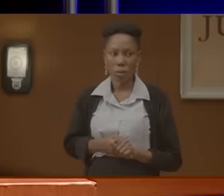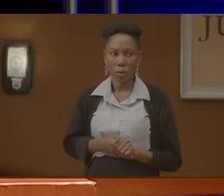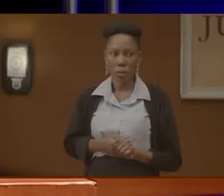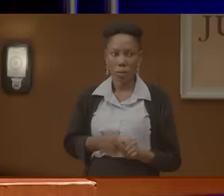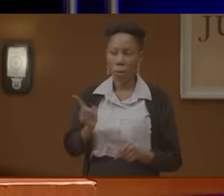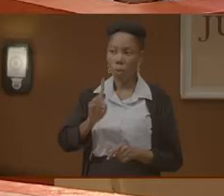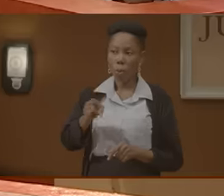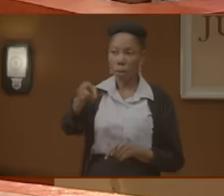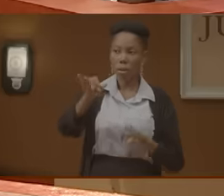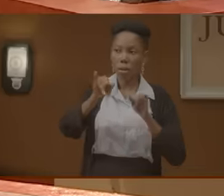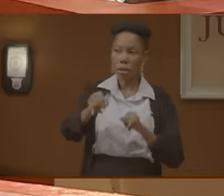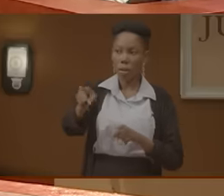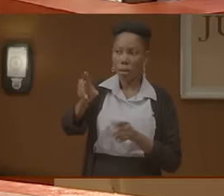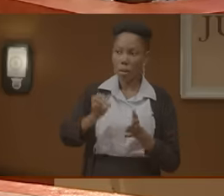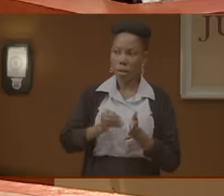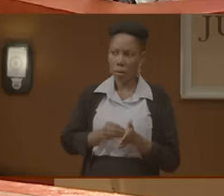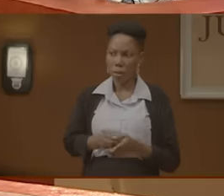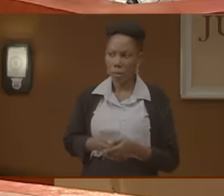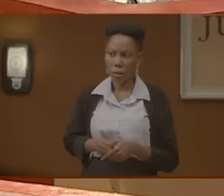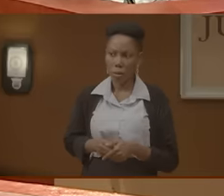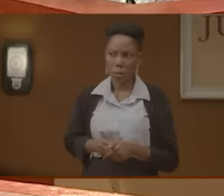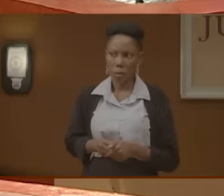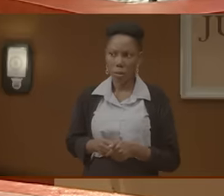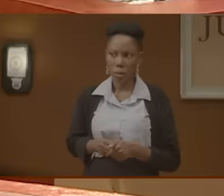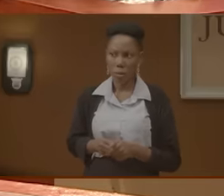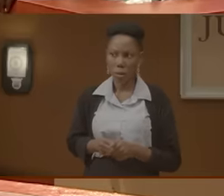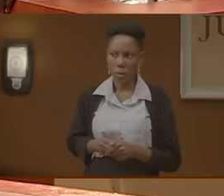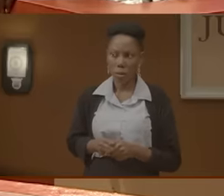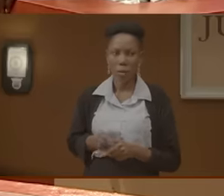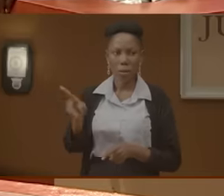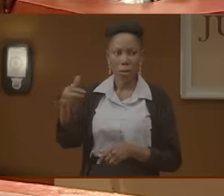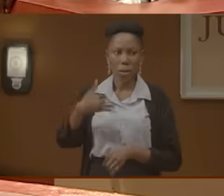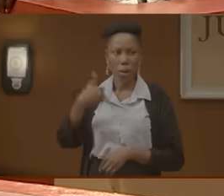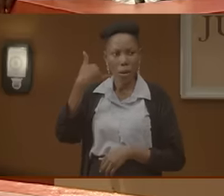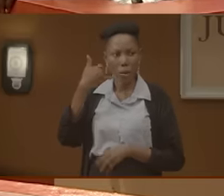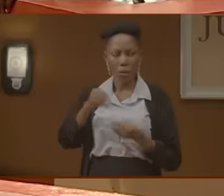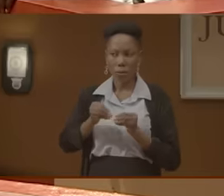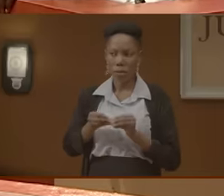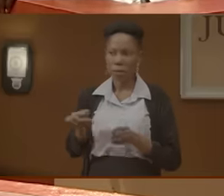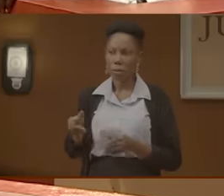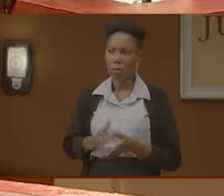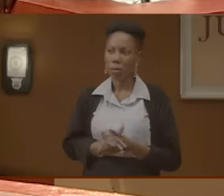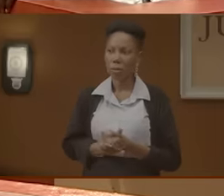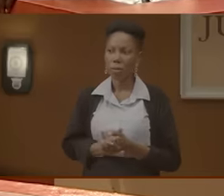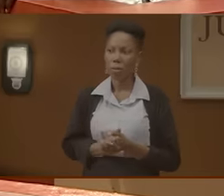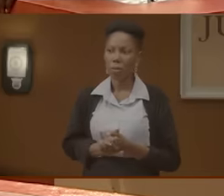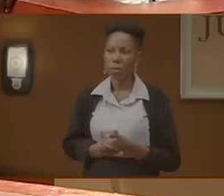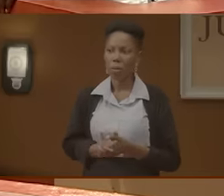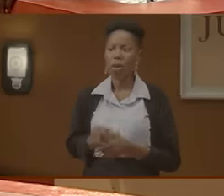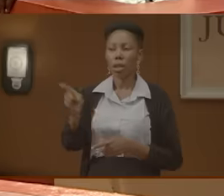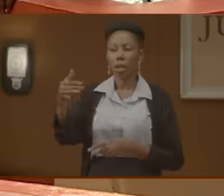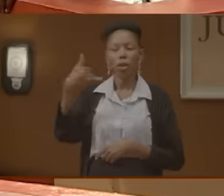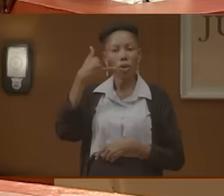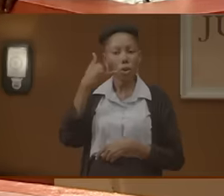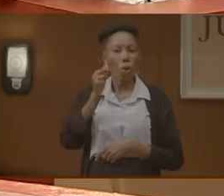No, where they live. Your former house. But you said you have moved. I have their number. So why didn't you call the landlord to tell I called the woman to explain for her.